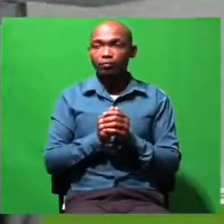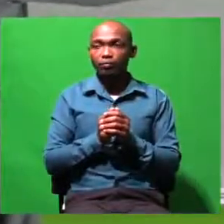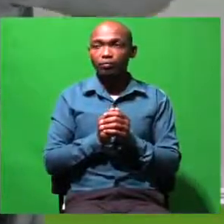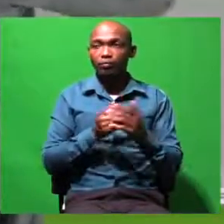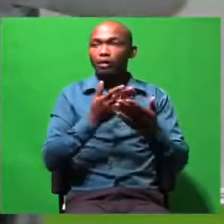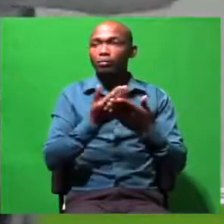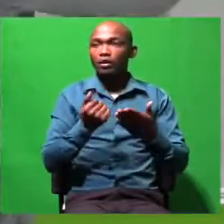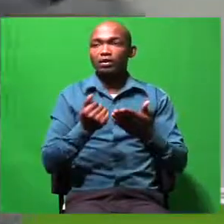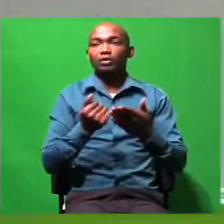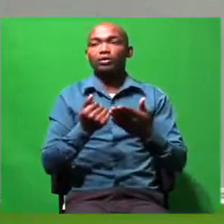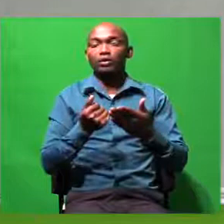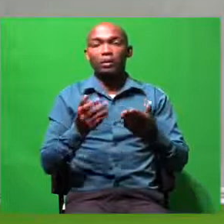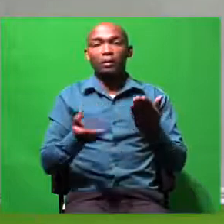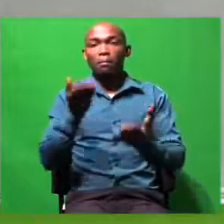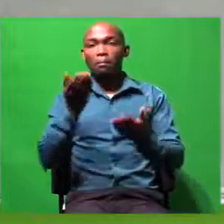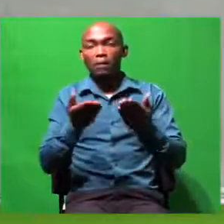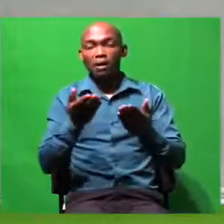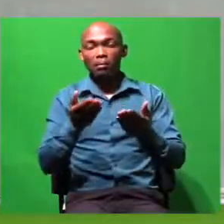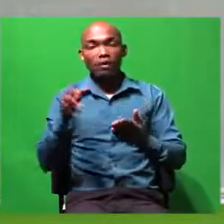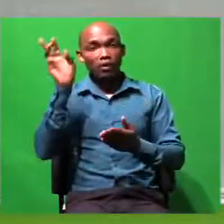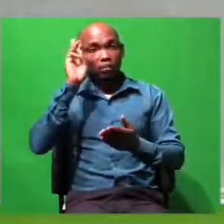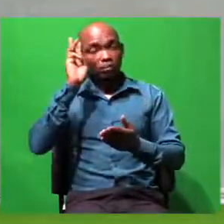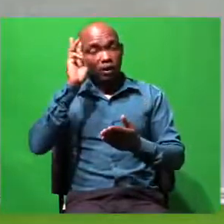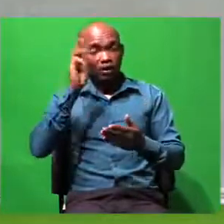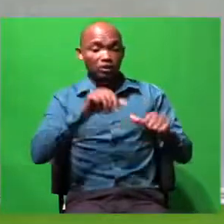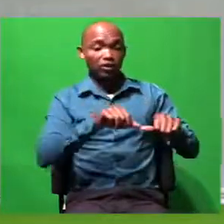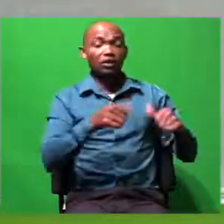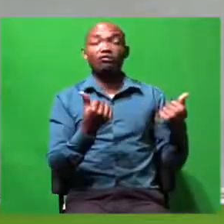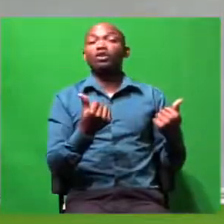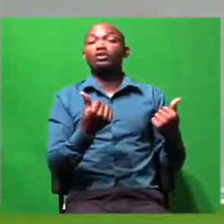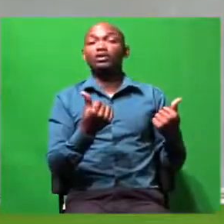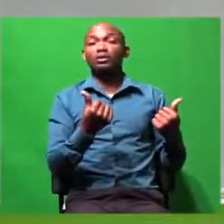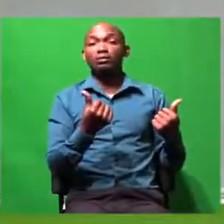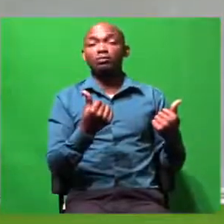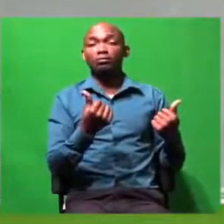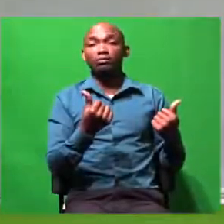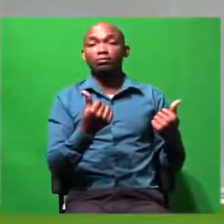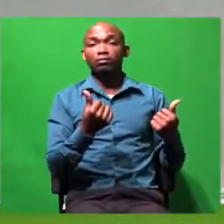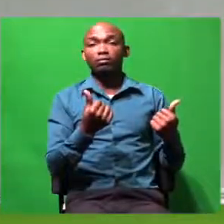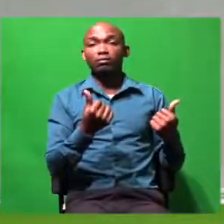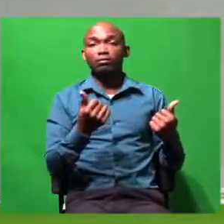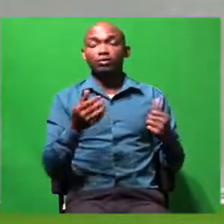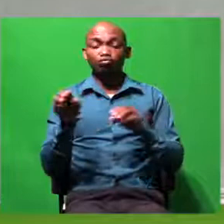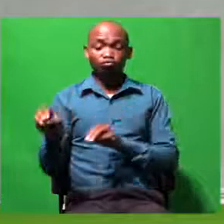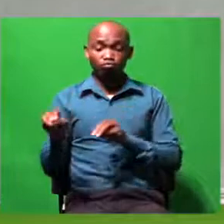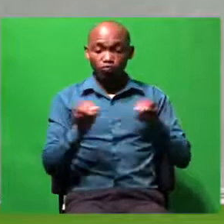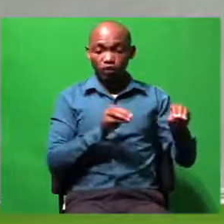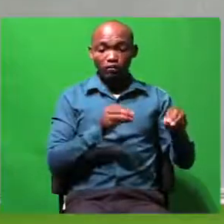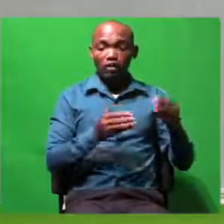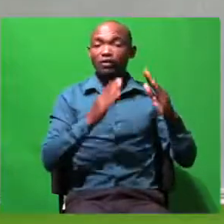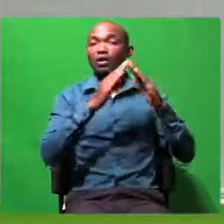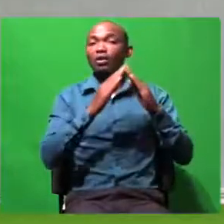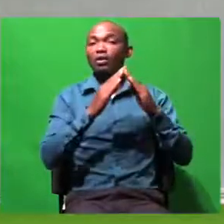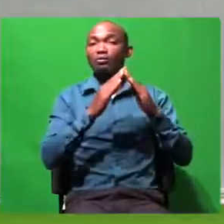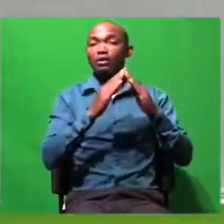parents. Maybe their parents are divorced. Therefore, they are forcing to live outside their homes. They need a